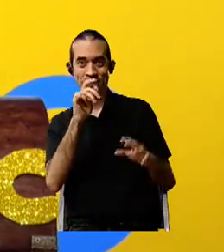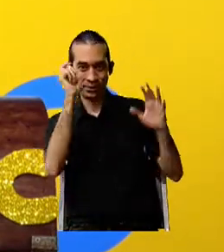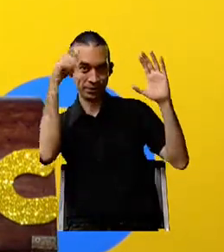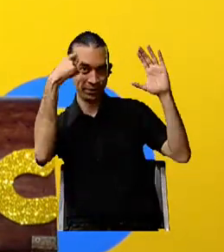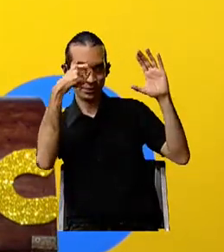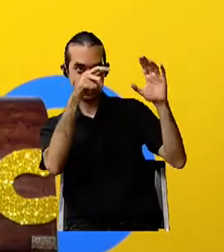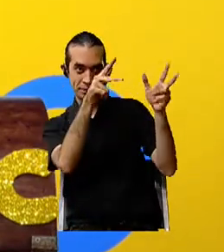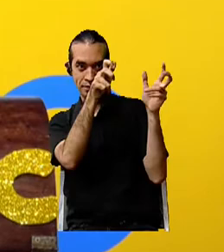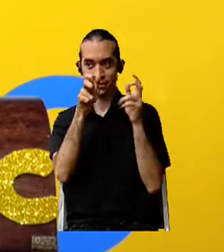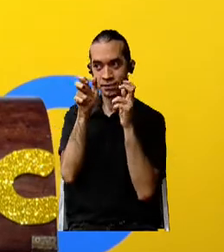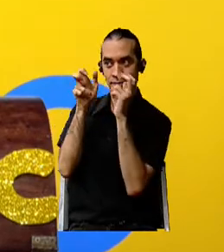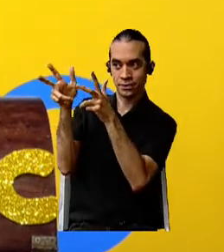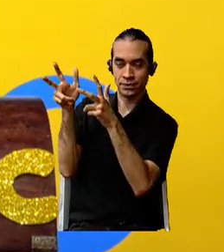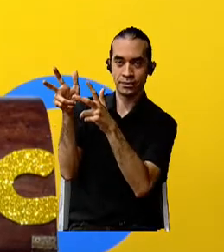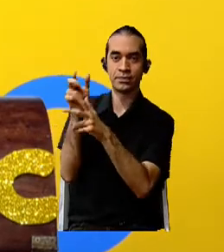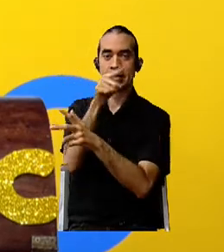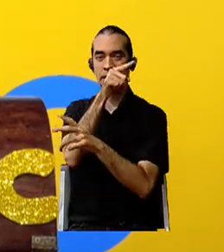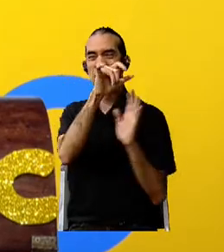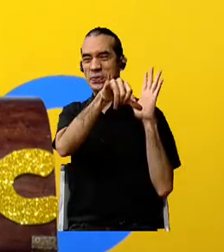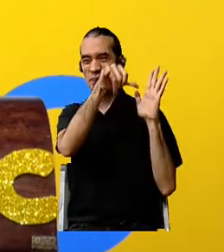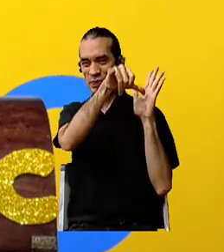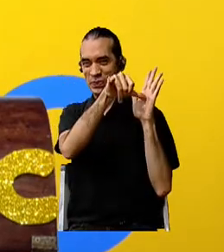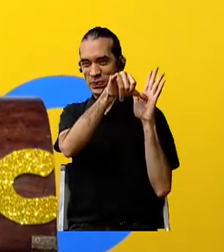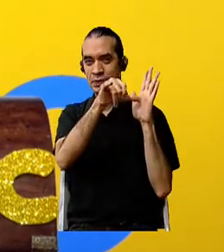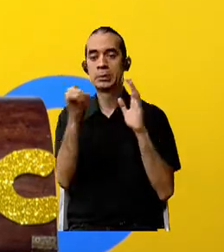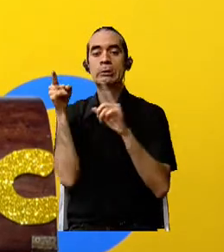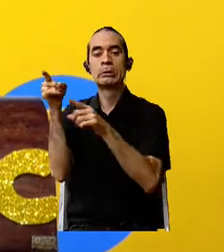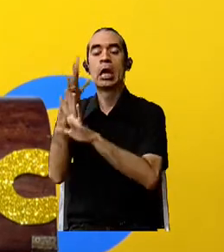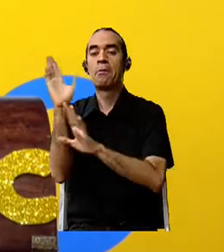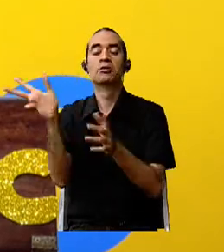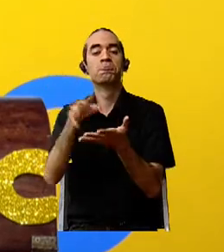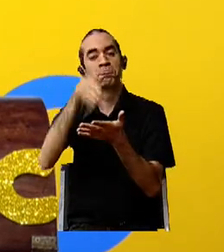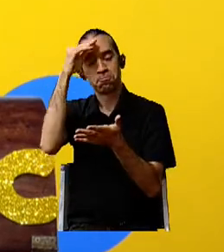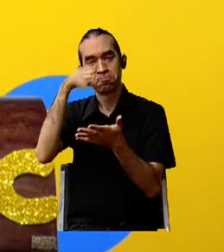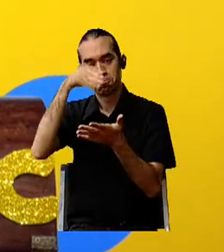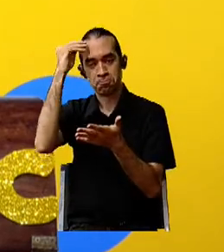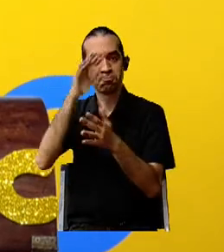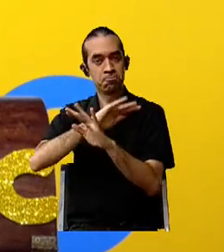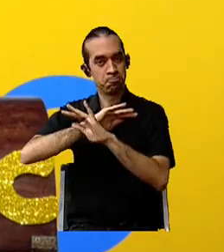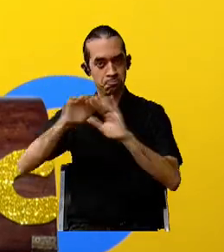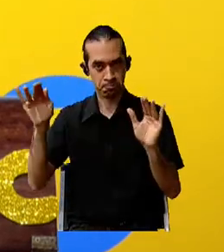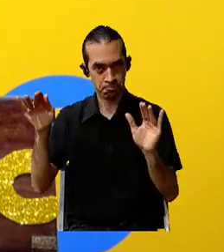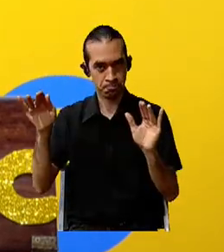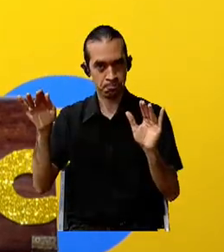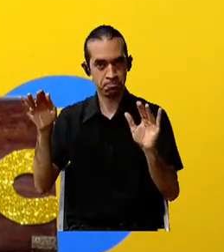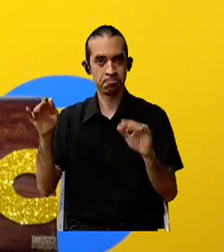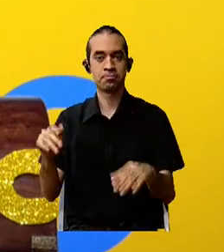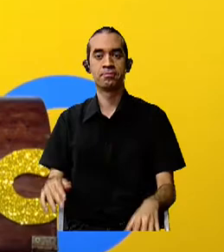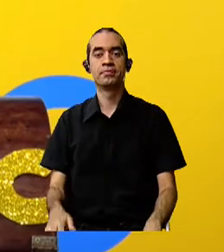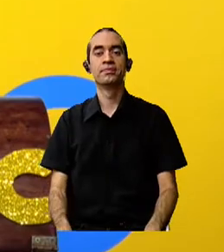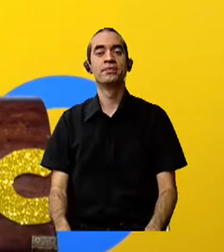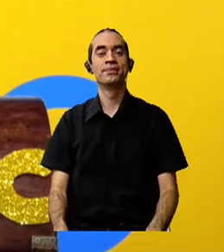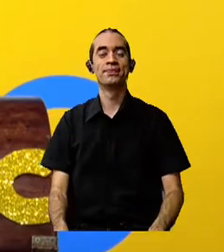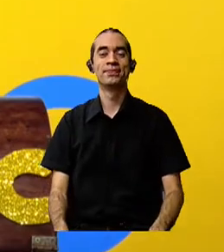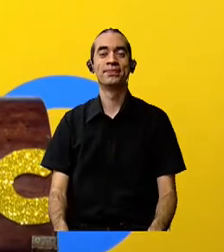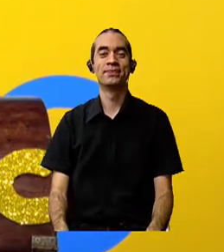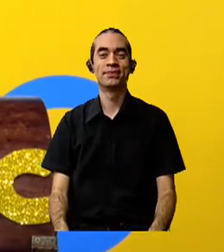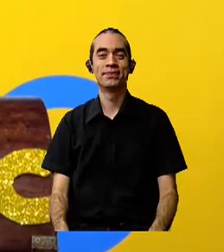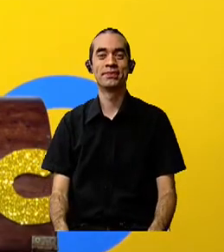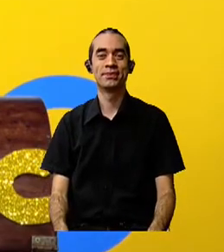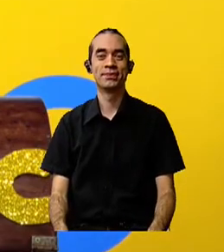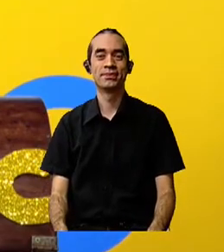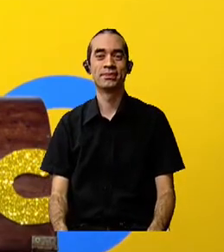esos videos son tomados de YouTube, únicamente y exclusivamente para aprender inglés con fines